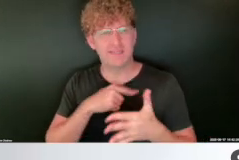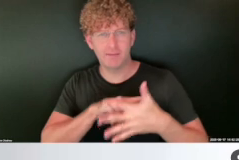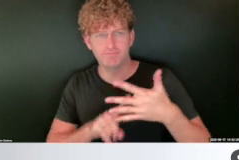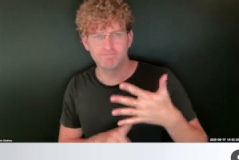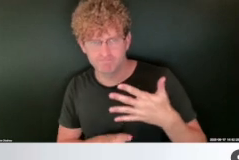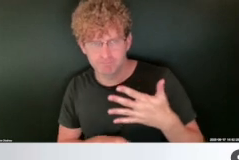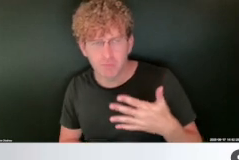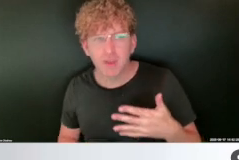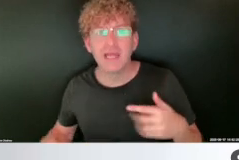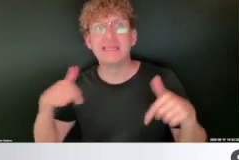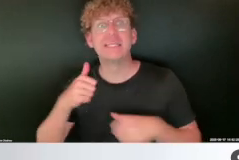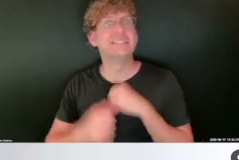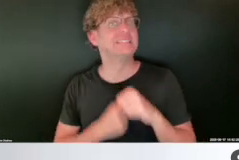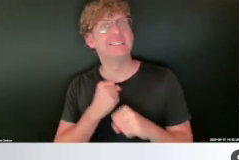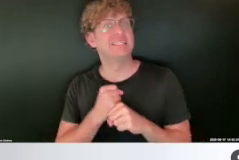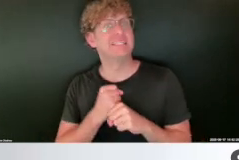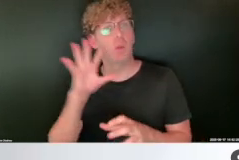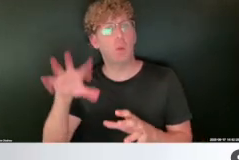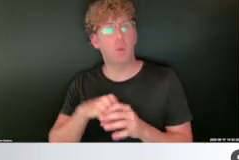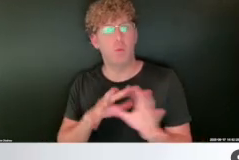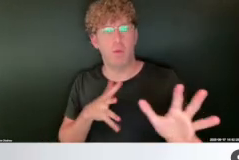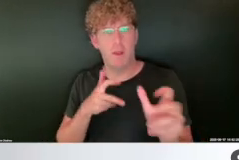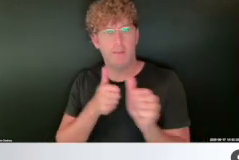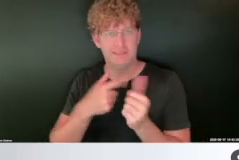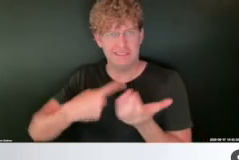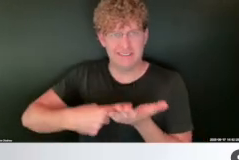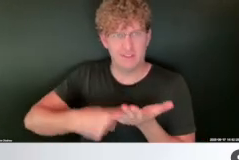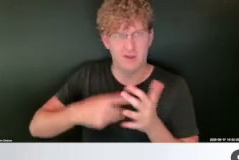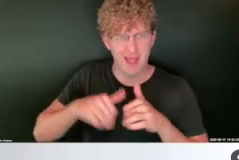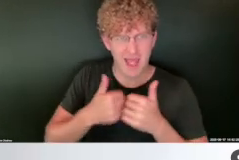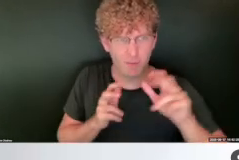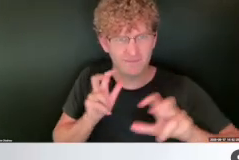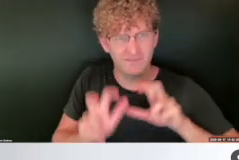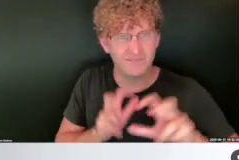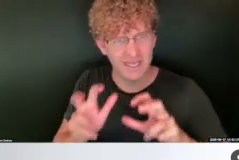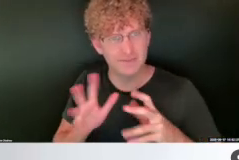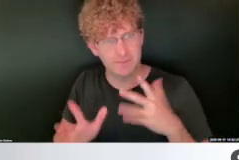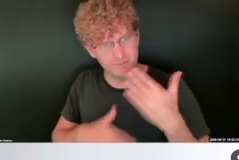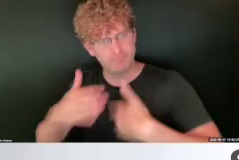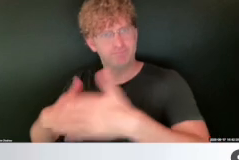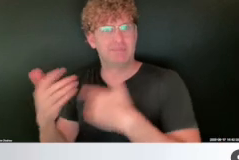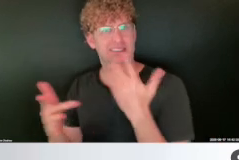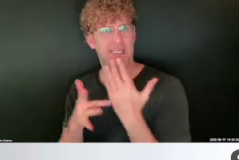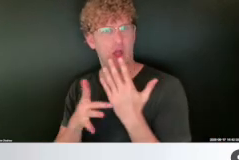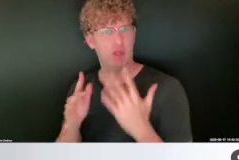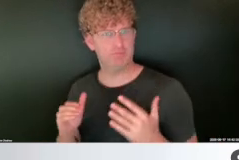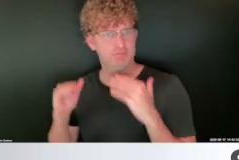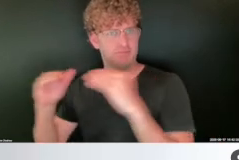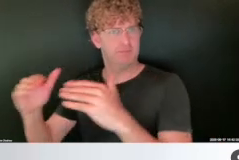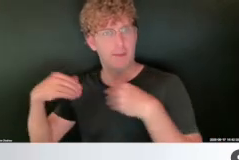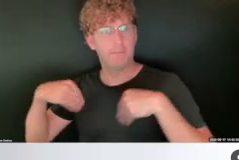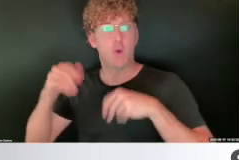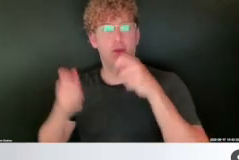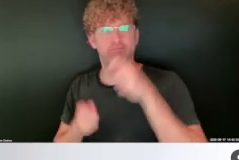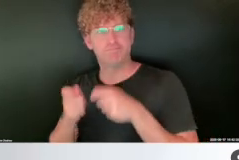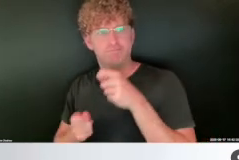drive technology advancement and market adoption of clean heavy-duty technologies that will allow the state to meet its climate and air quality